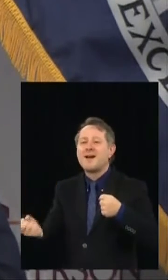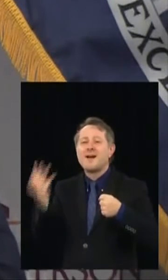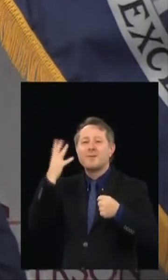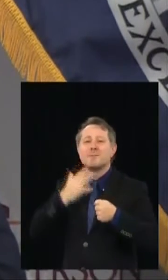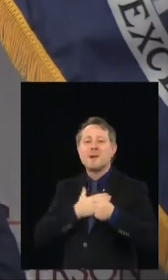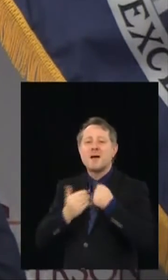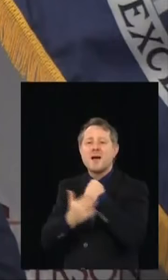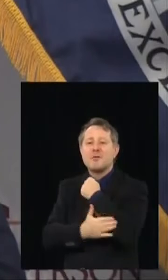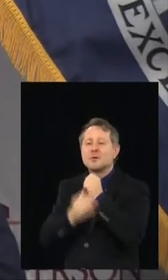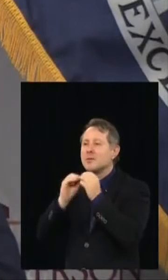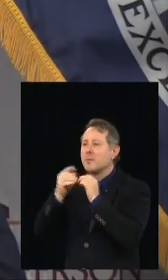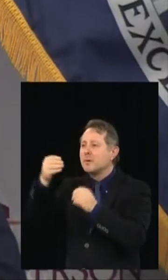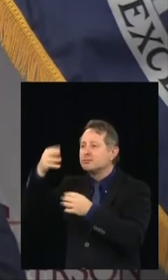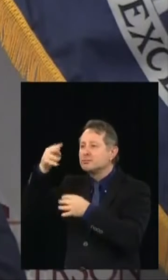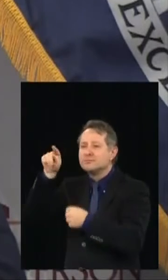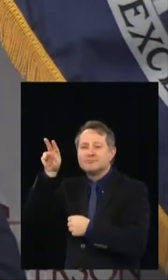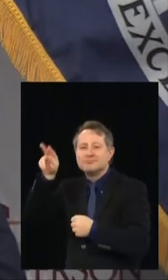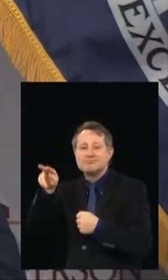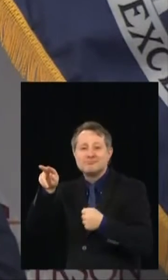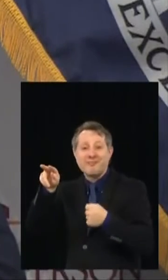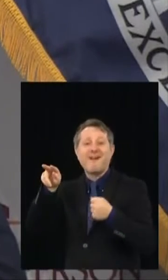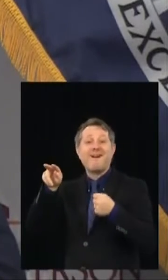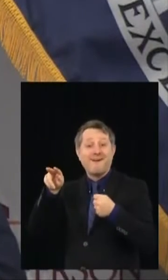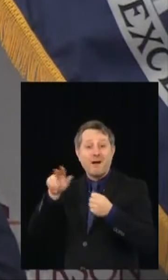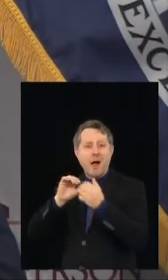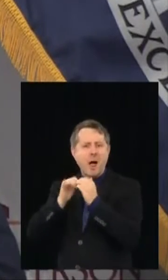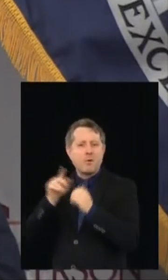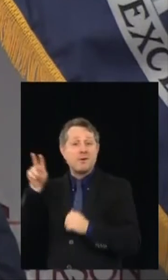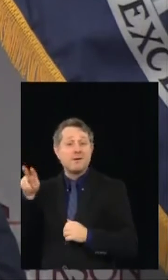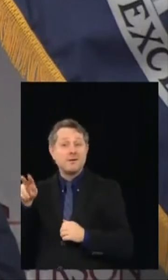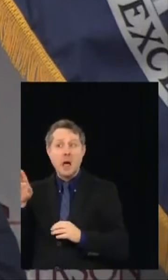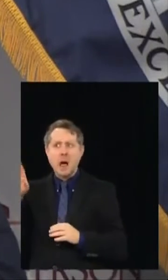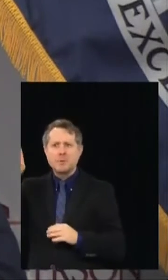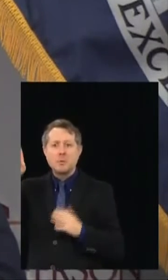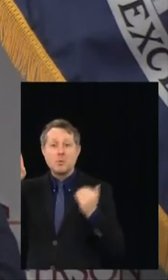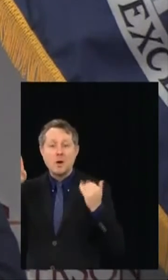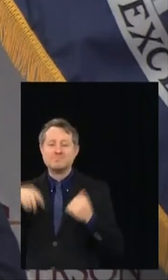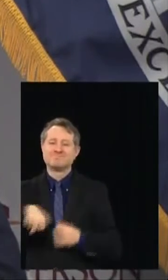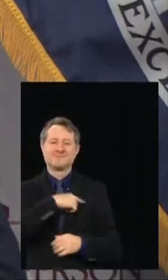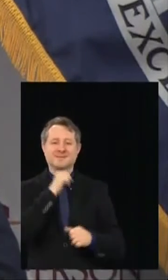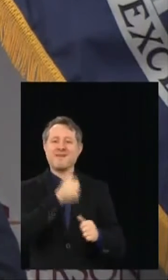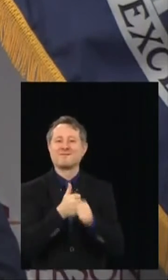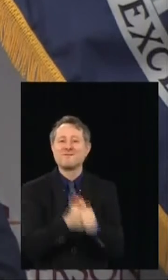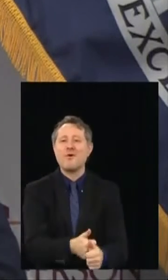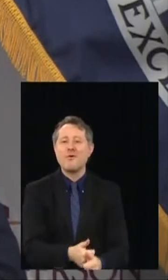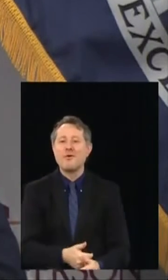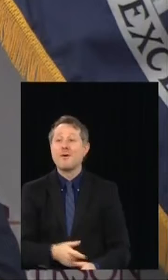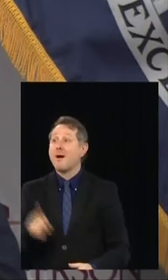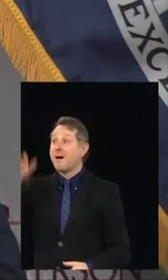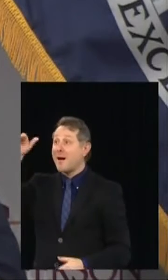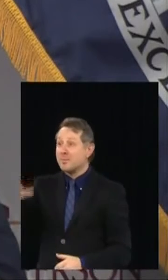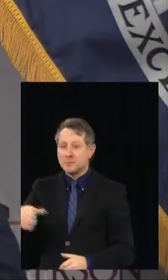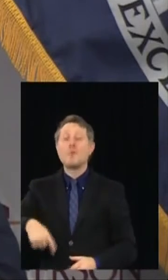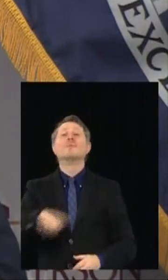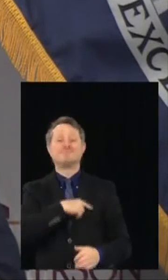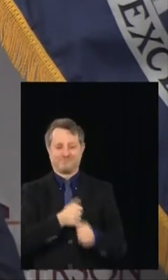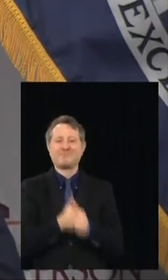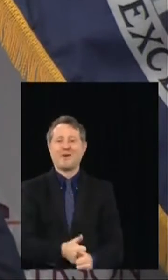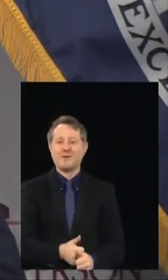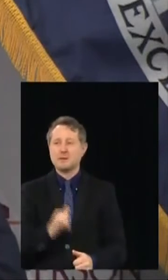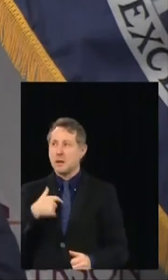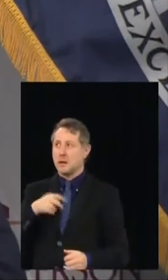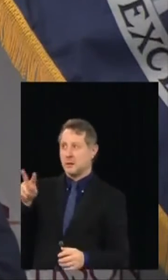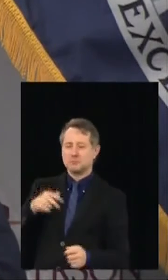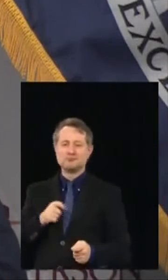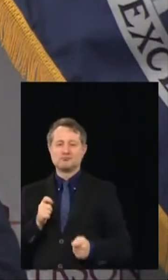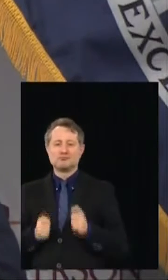of what people do. And that has to be watched every day. And you have to calibrate your level of activity by every day. So it's